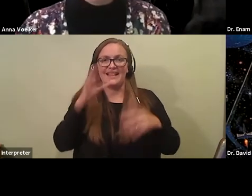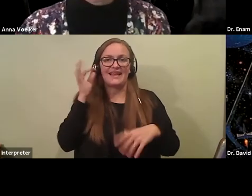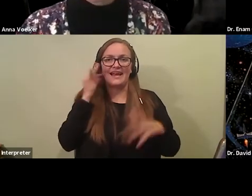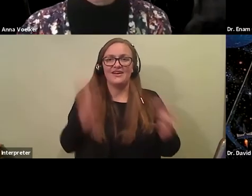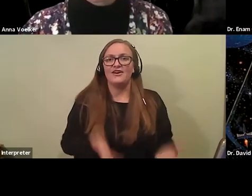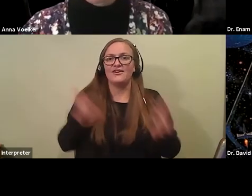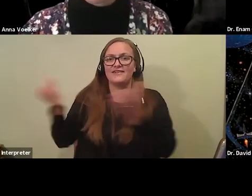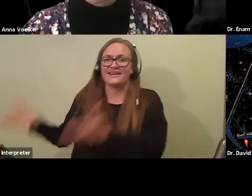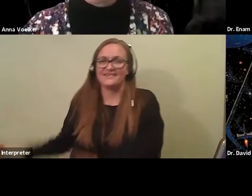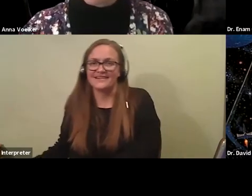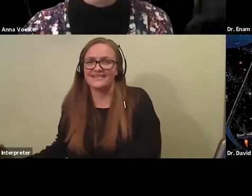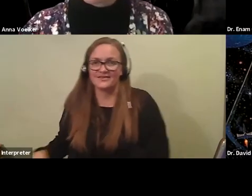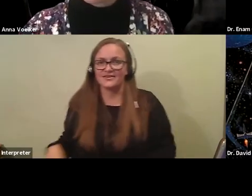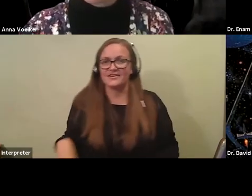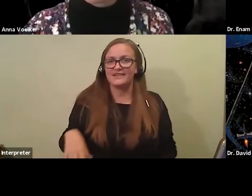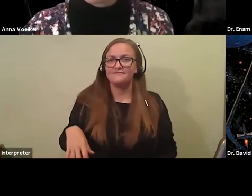long ribbon.